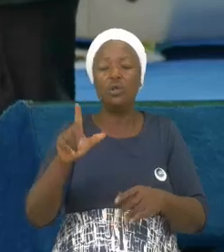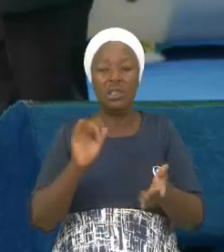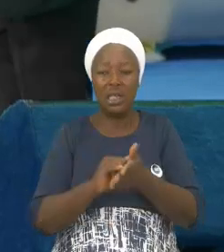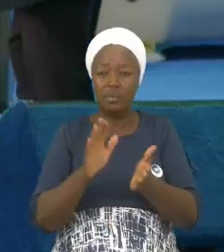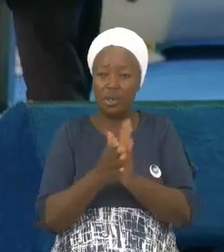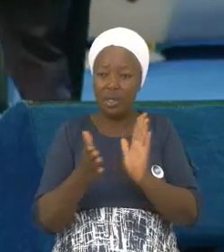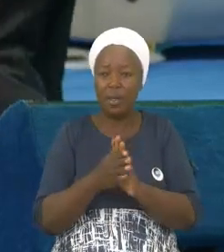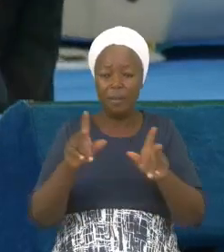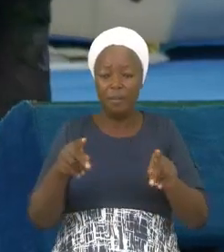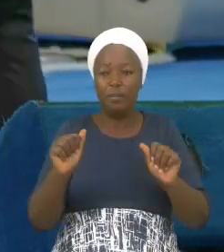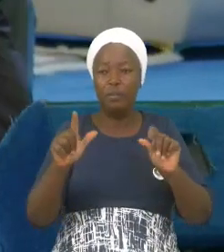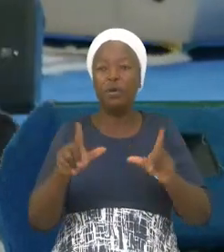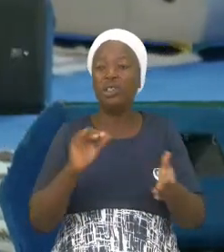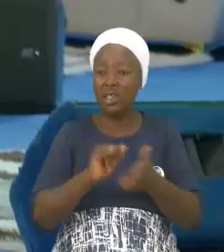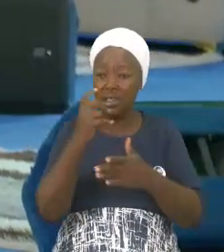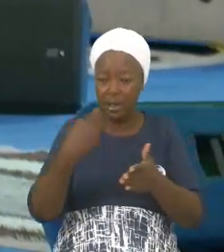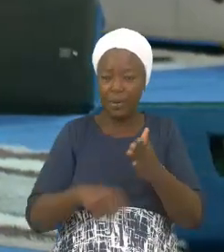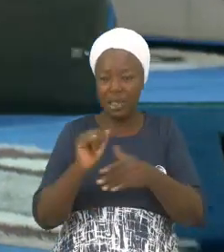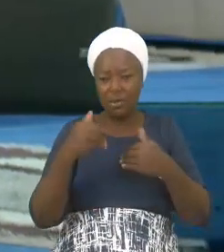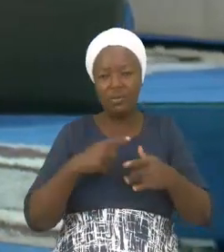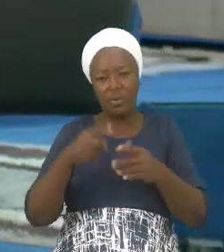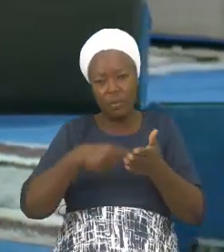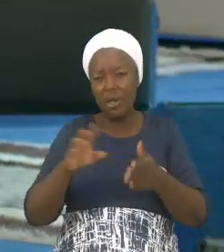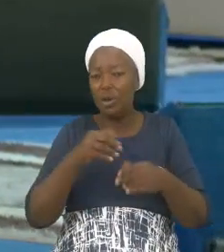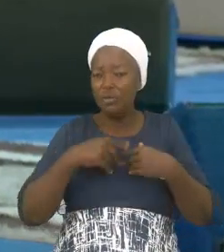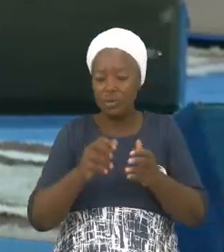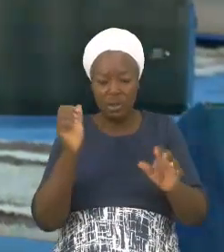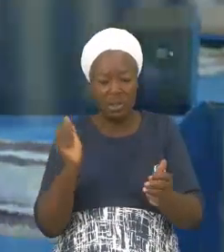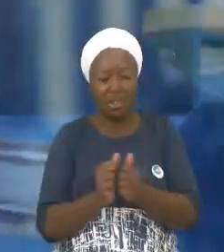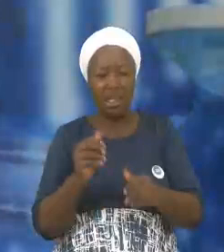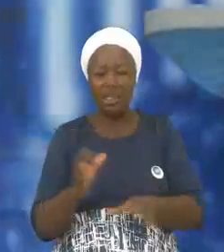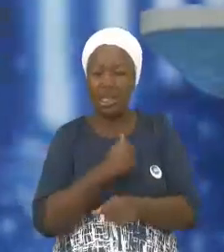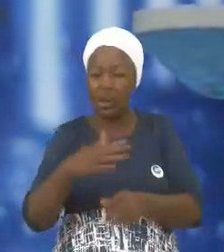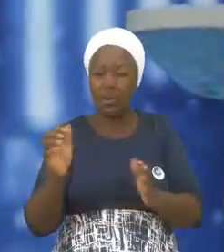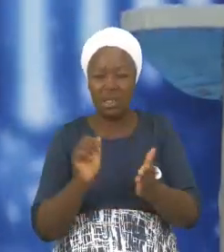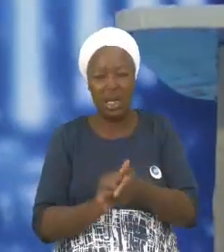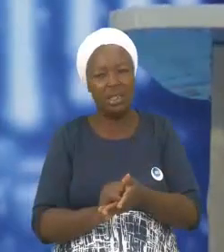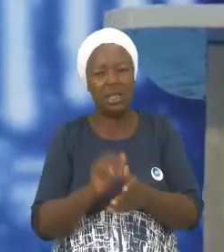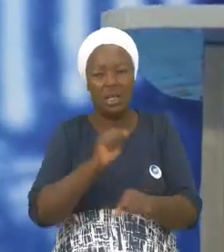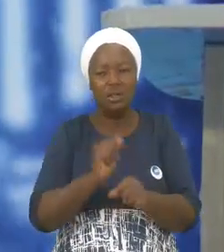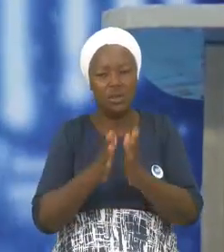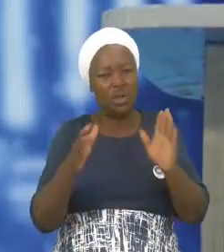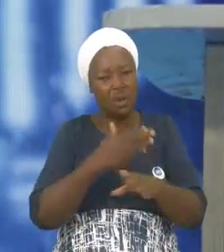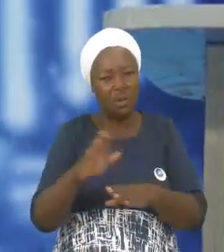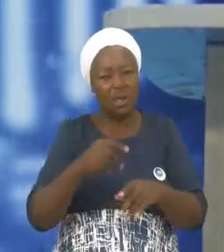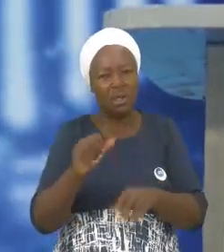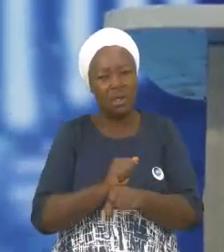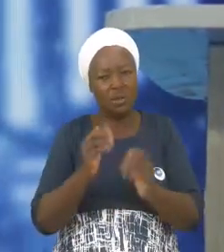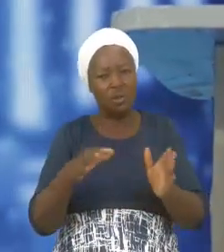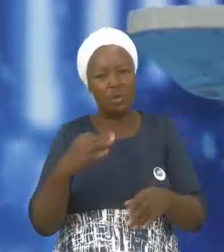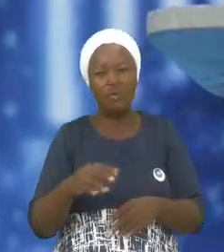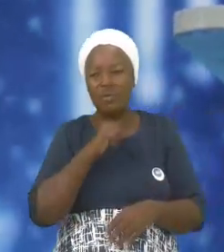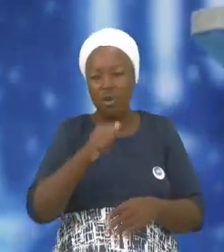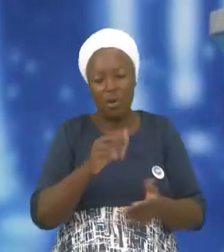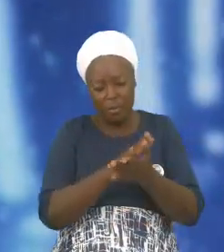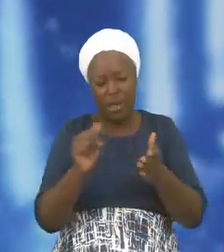pay. And if you have to take that stone away, the stone of unbelief and the stone of finality, that your Lazarus